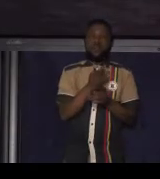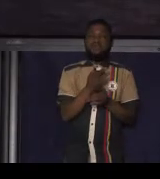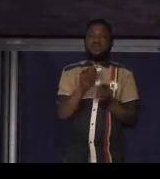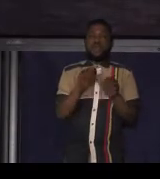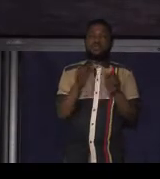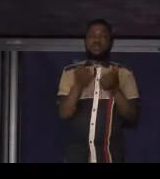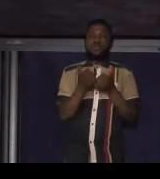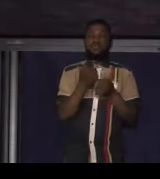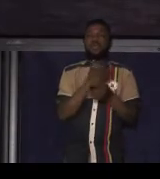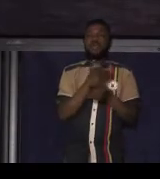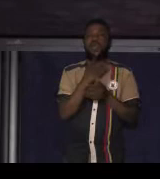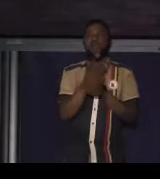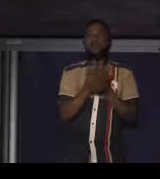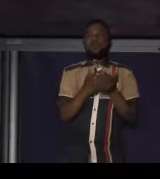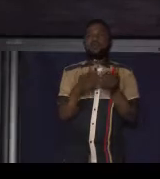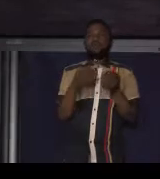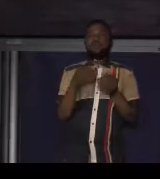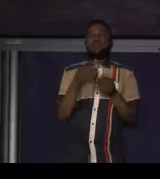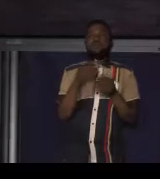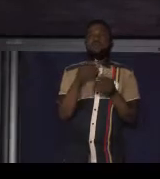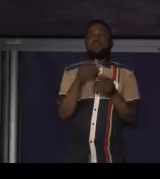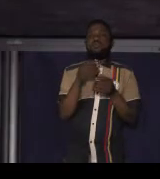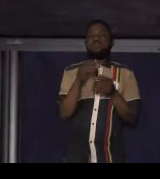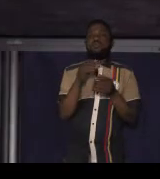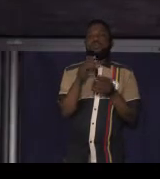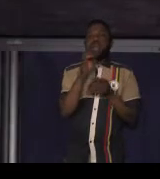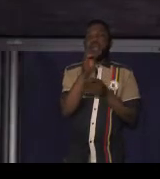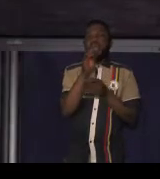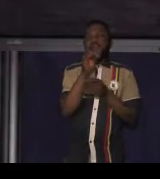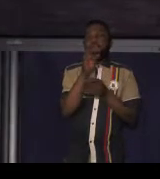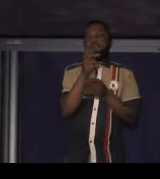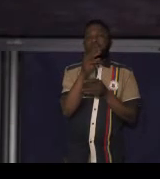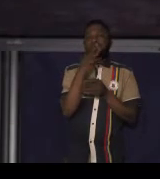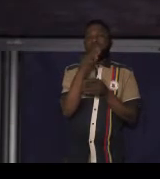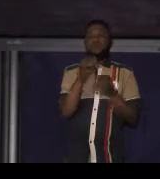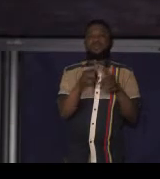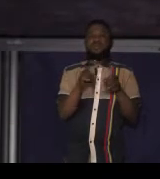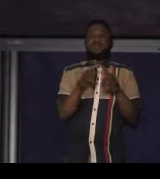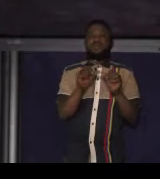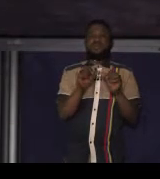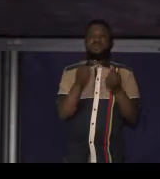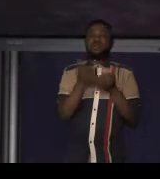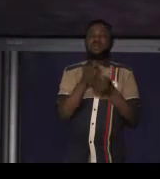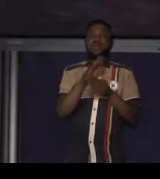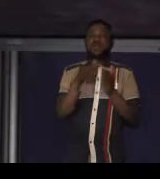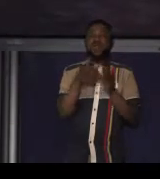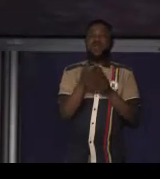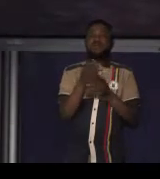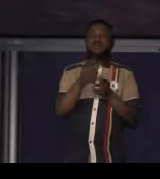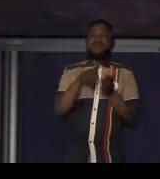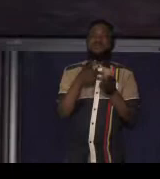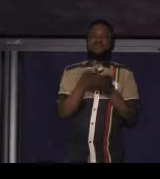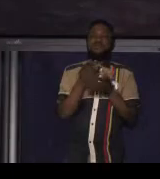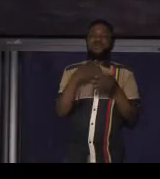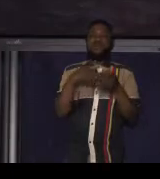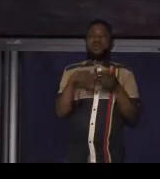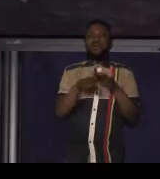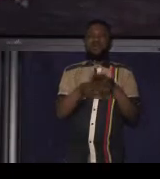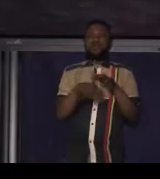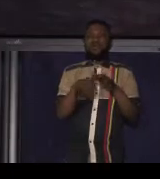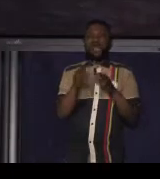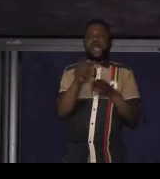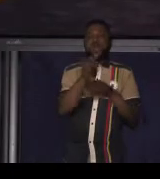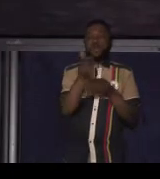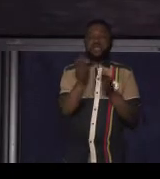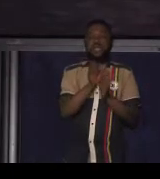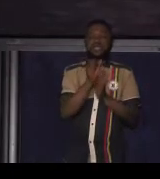of association, and some emblems of different organizations. All those ones fall all under